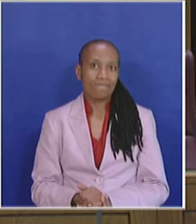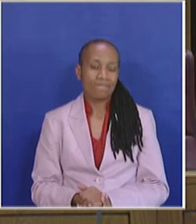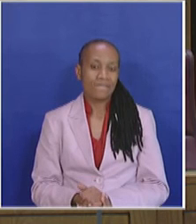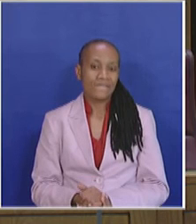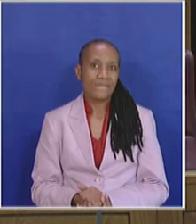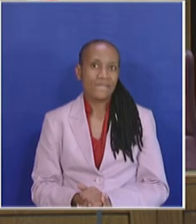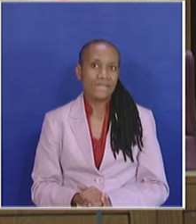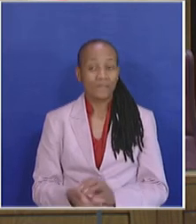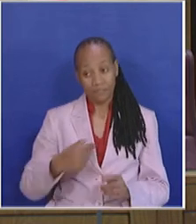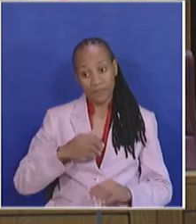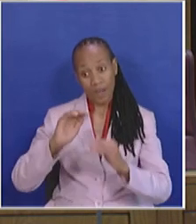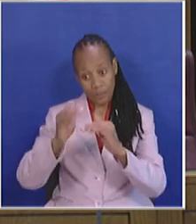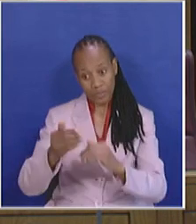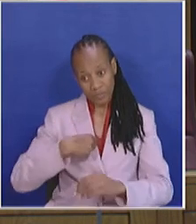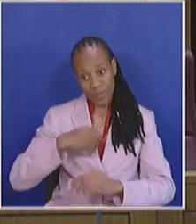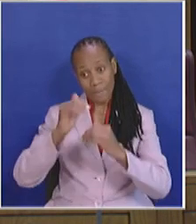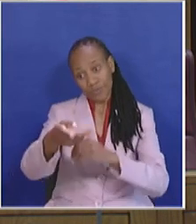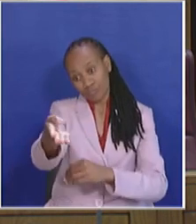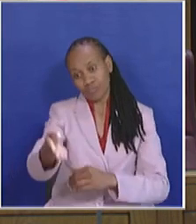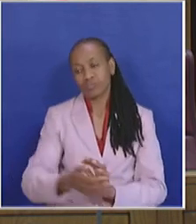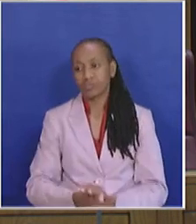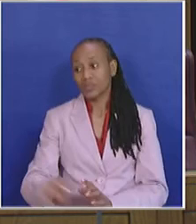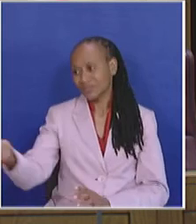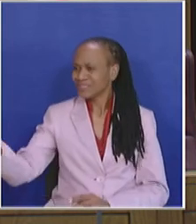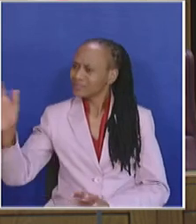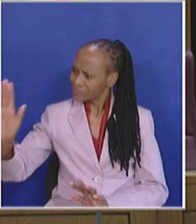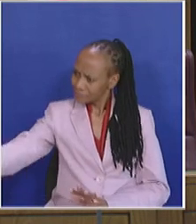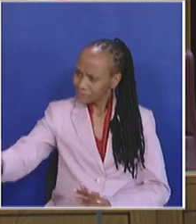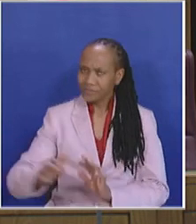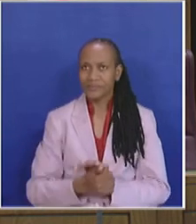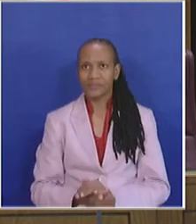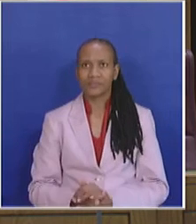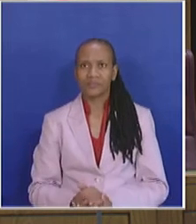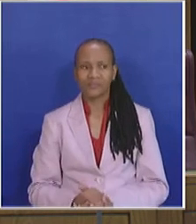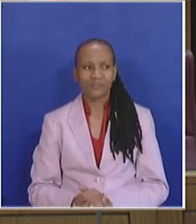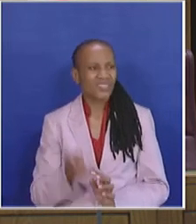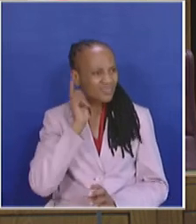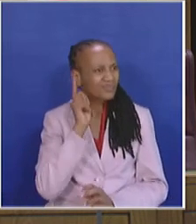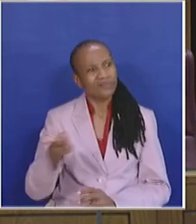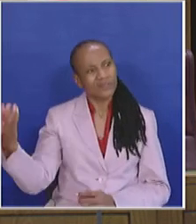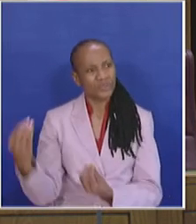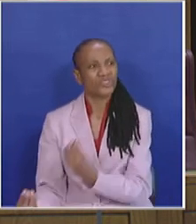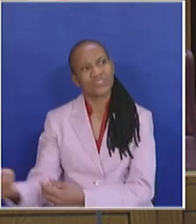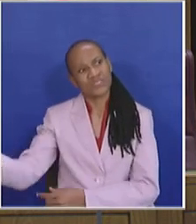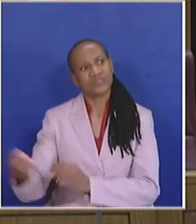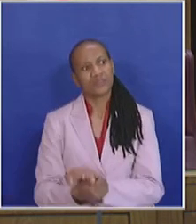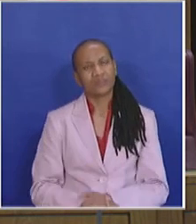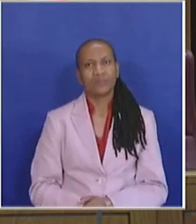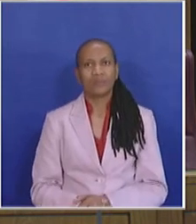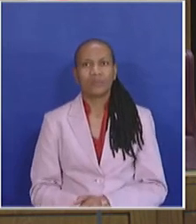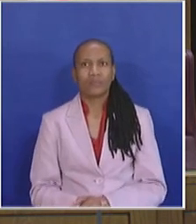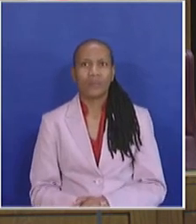you are protected, Tatu Khaila, against Honorable. Bayahlupha mana abantu bakho.